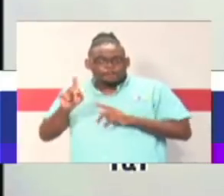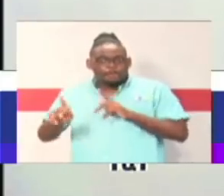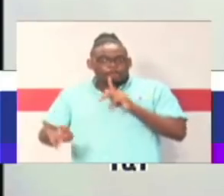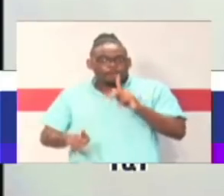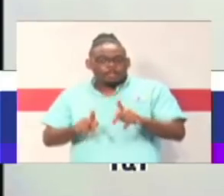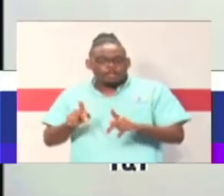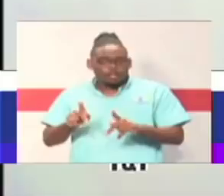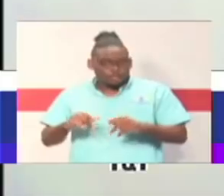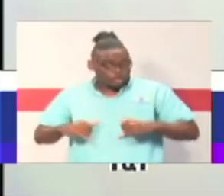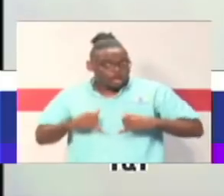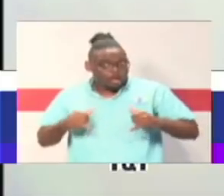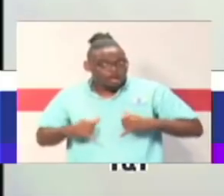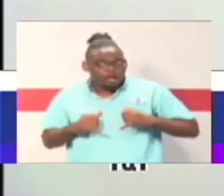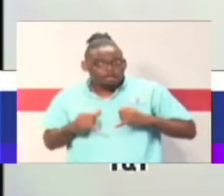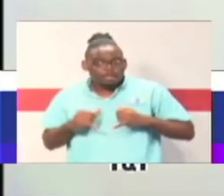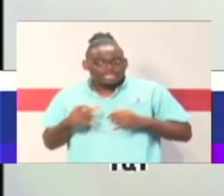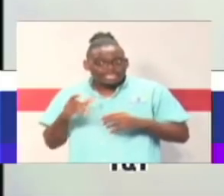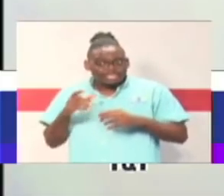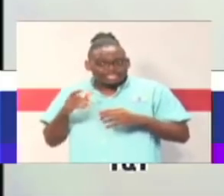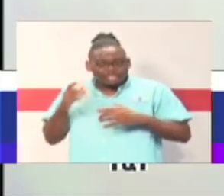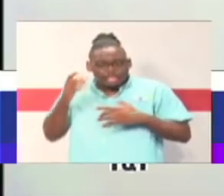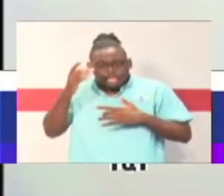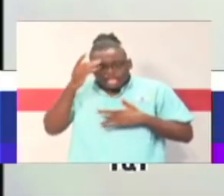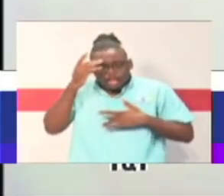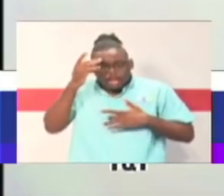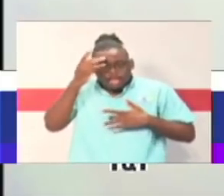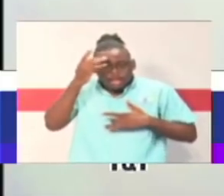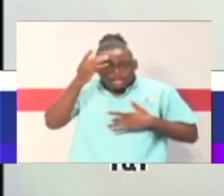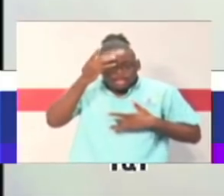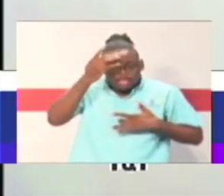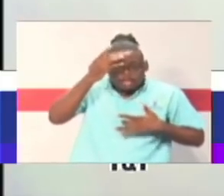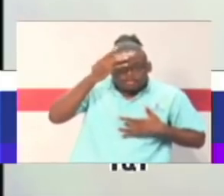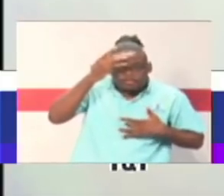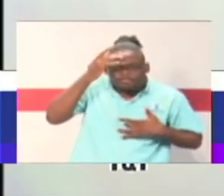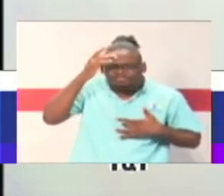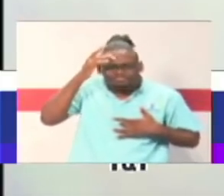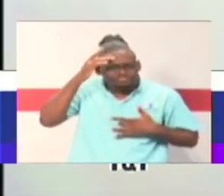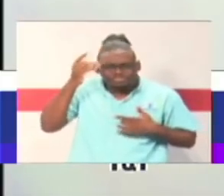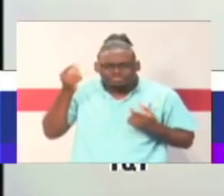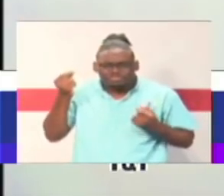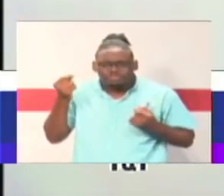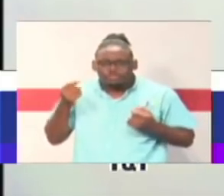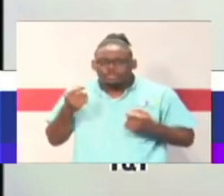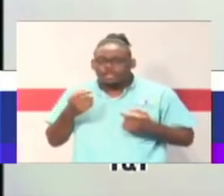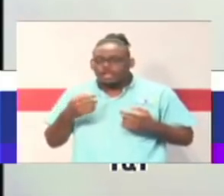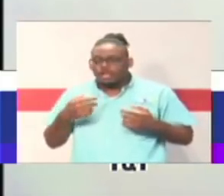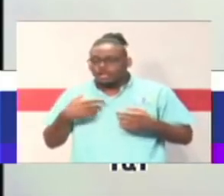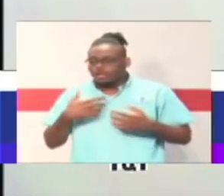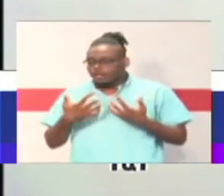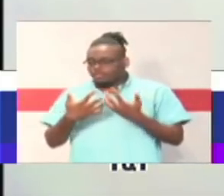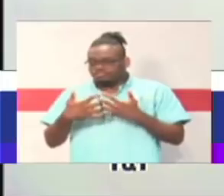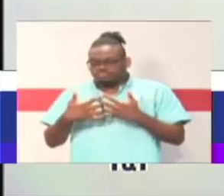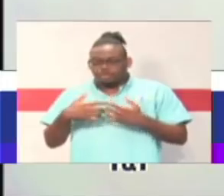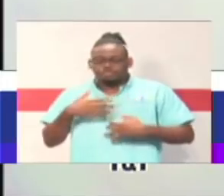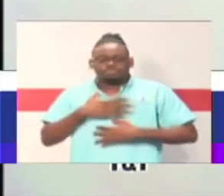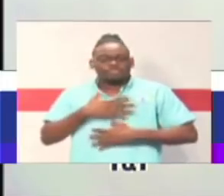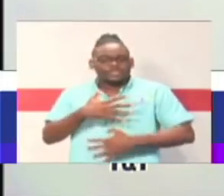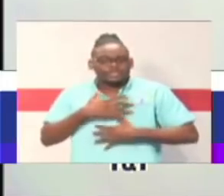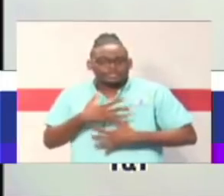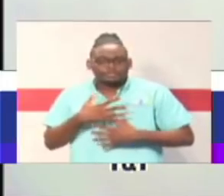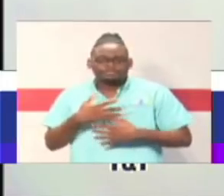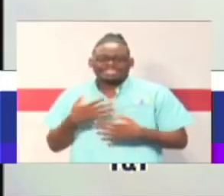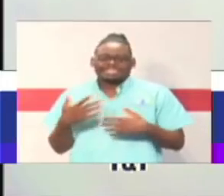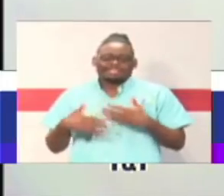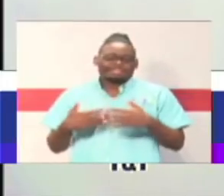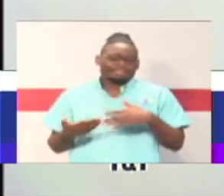with severe illness, being put on ventilators and some eventually succumbing to COVID. We also saw an increased